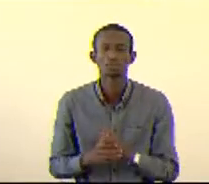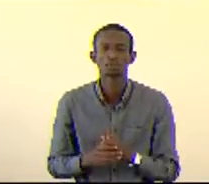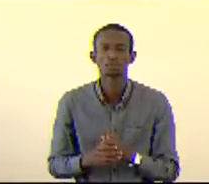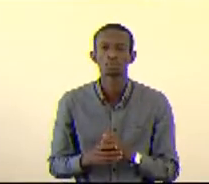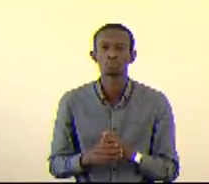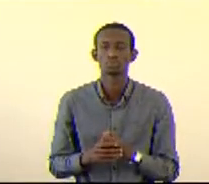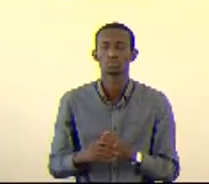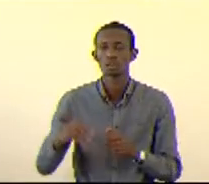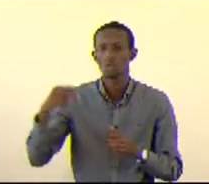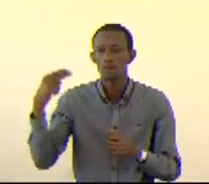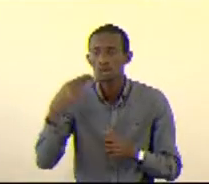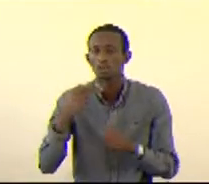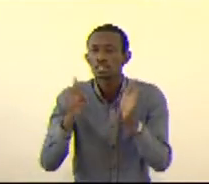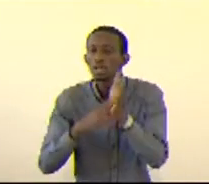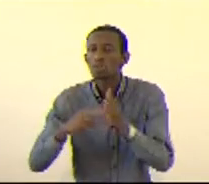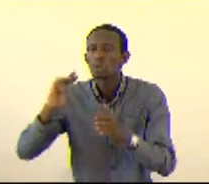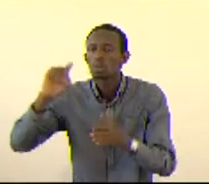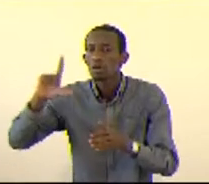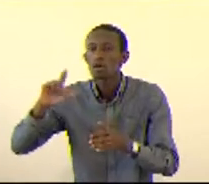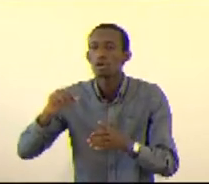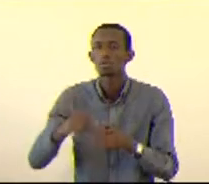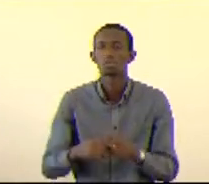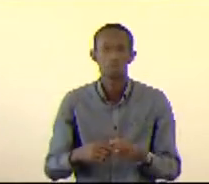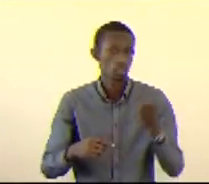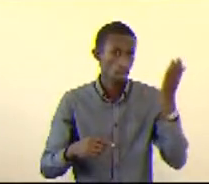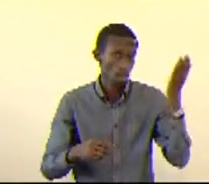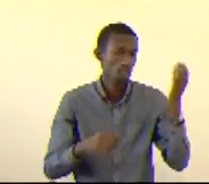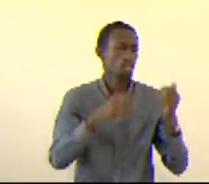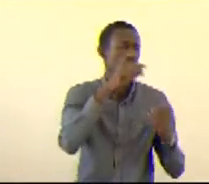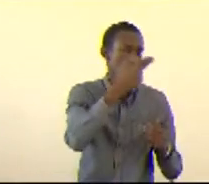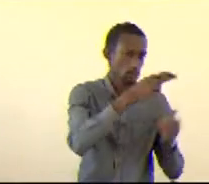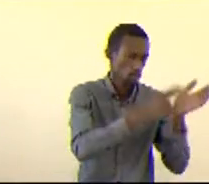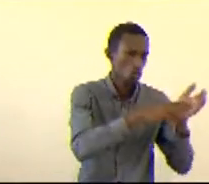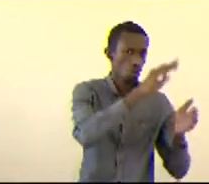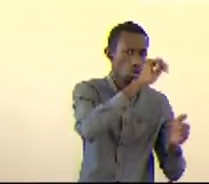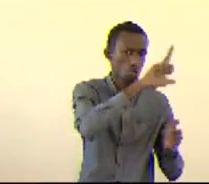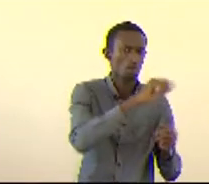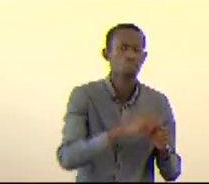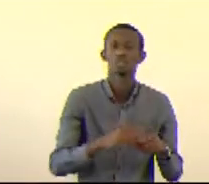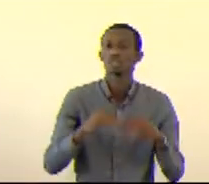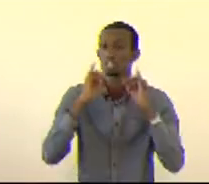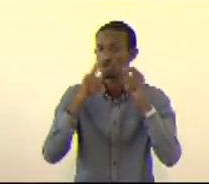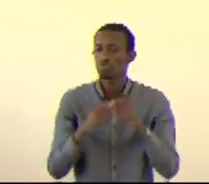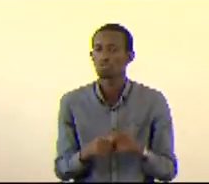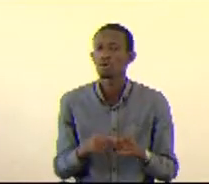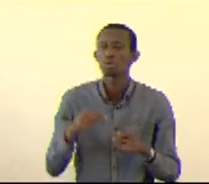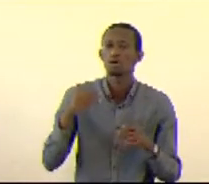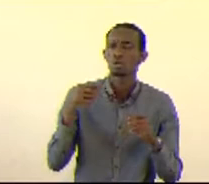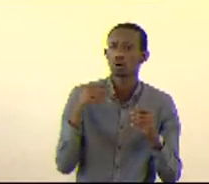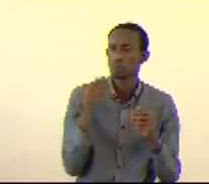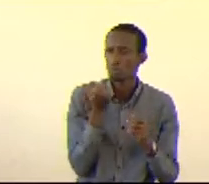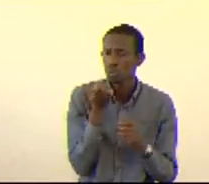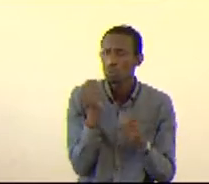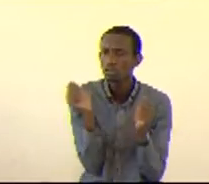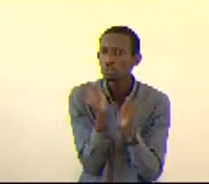here, we apply H equals ML. Remember? But here, when temperature is changing, we apply H equals MC